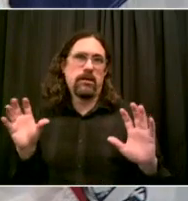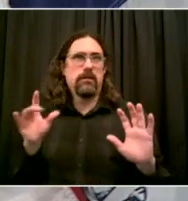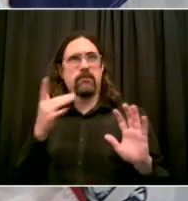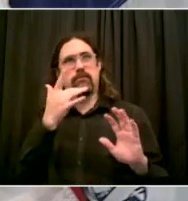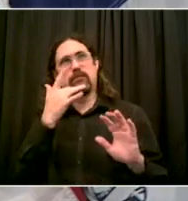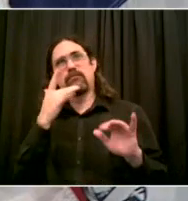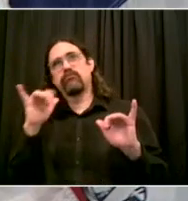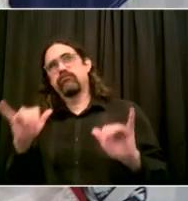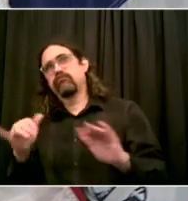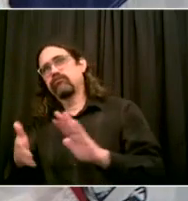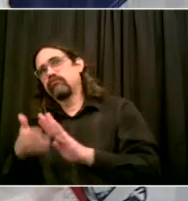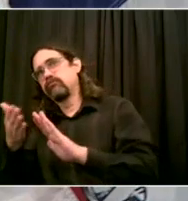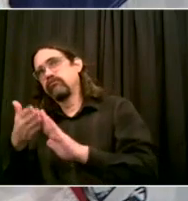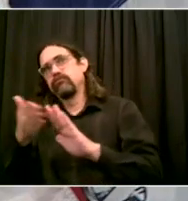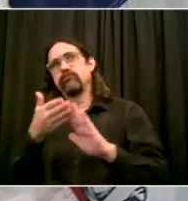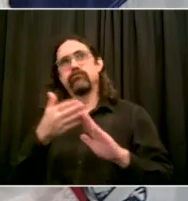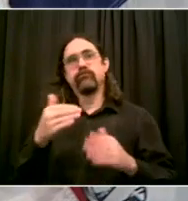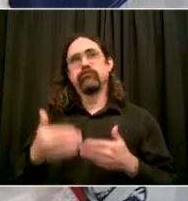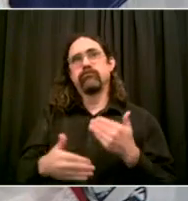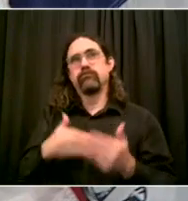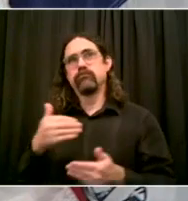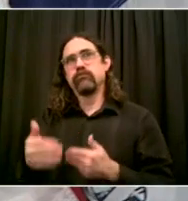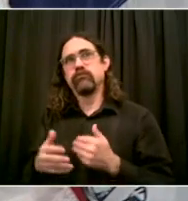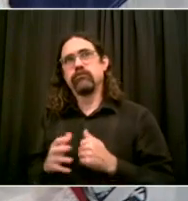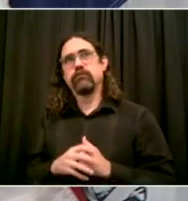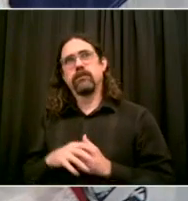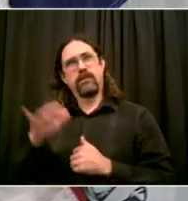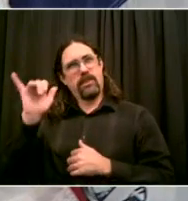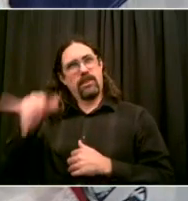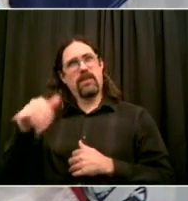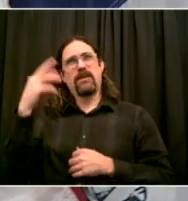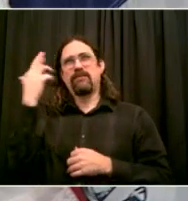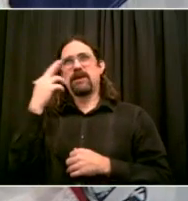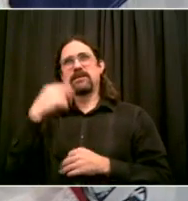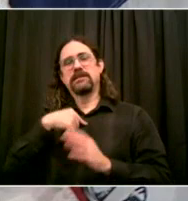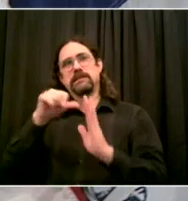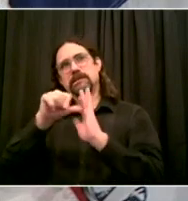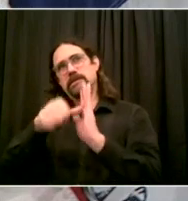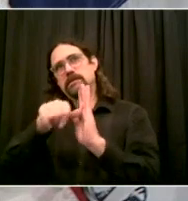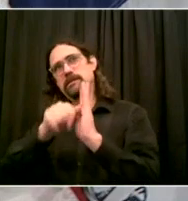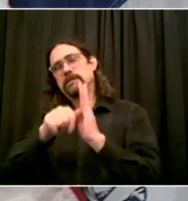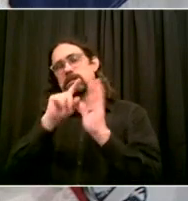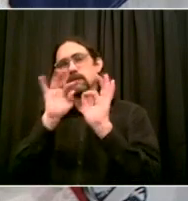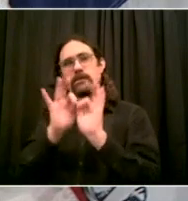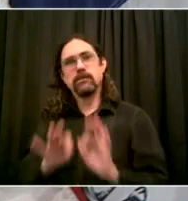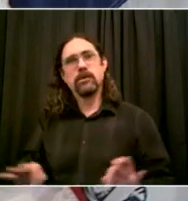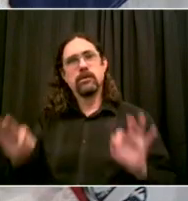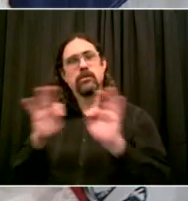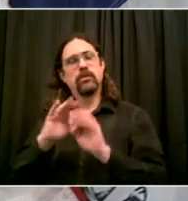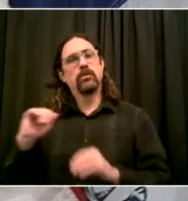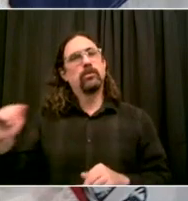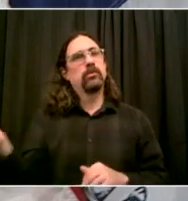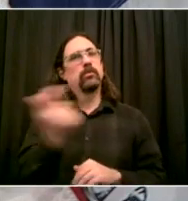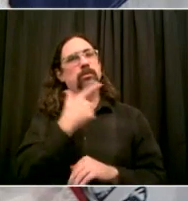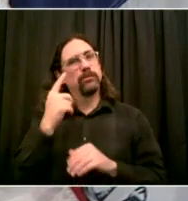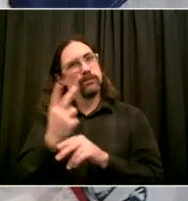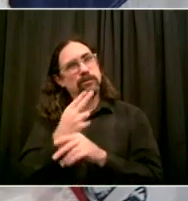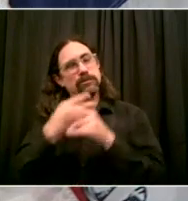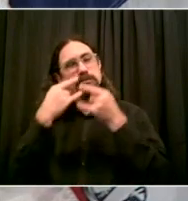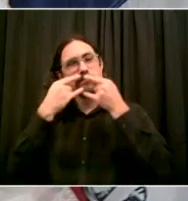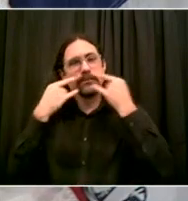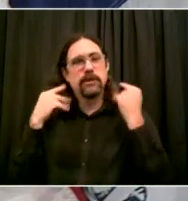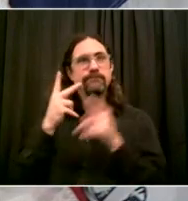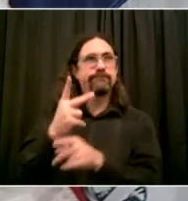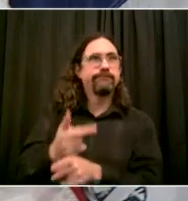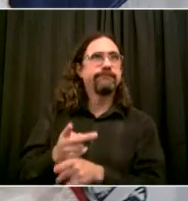Sean. Yeah, thanks for that. And I guess switching gears to the incoming Biden administration, could you say whether